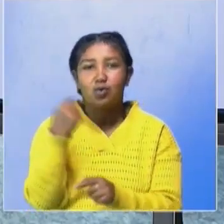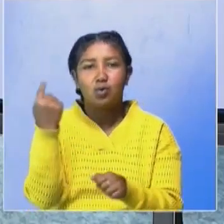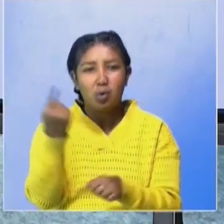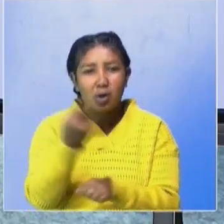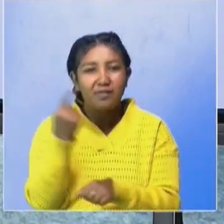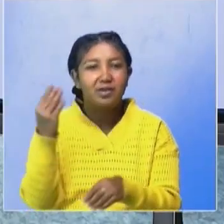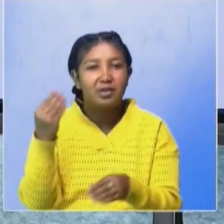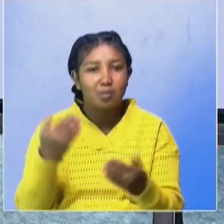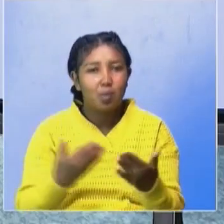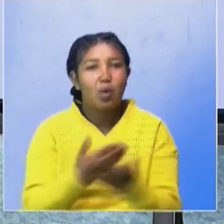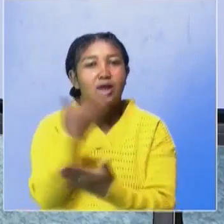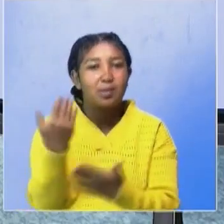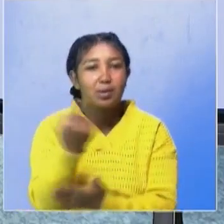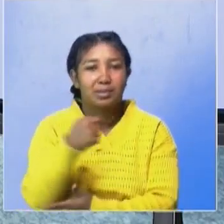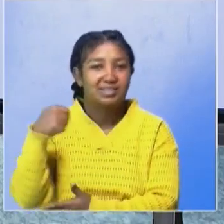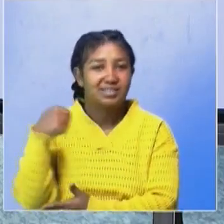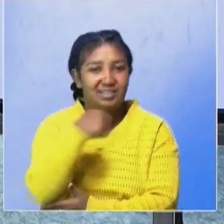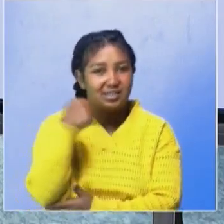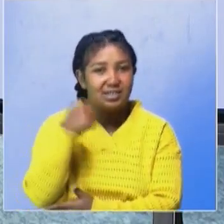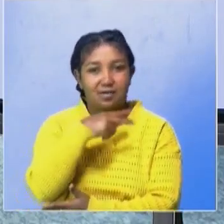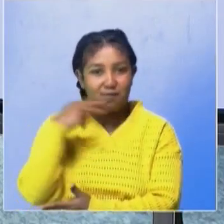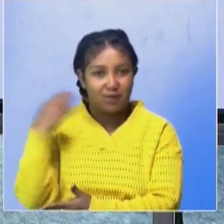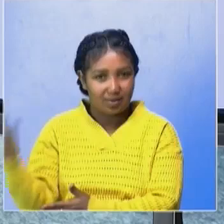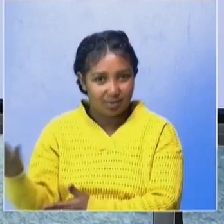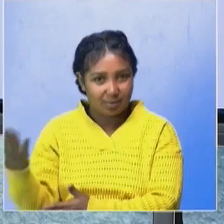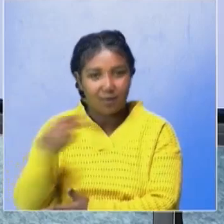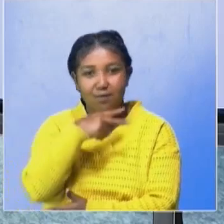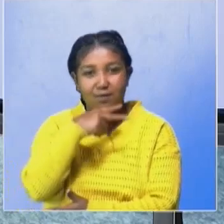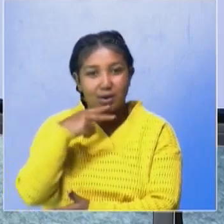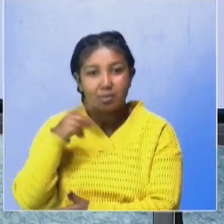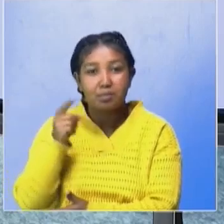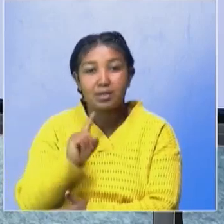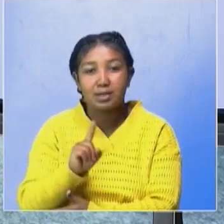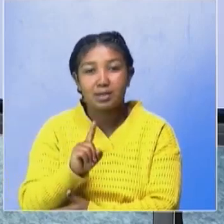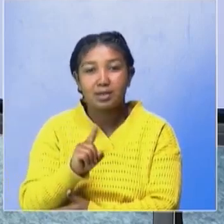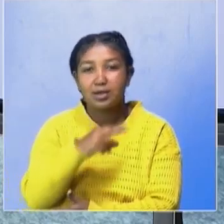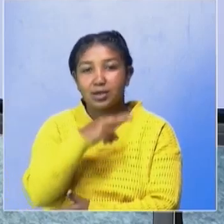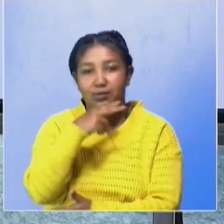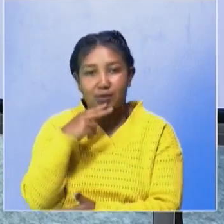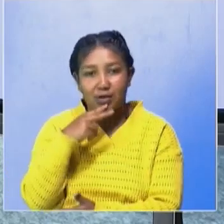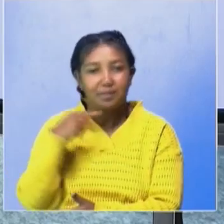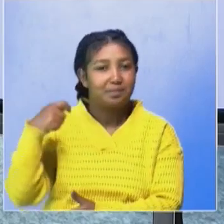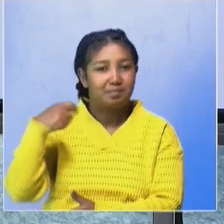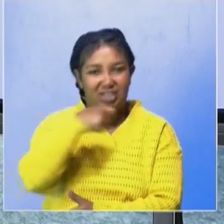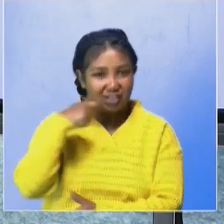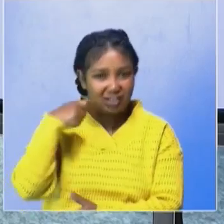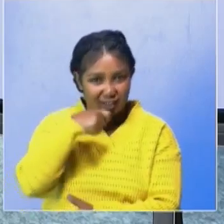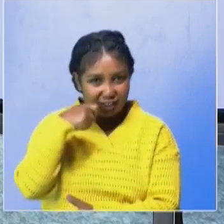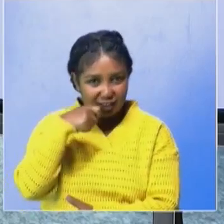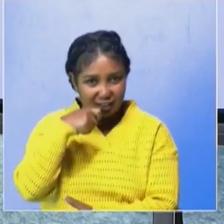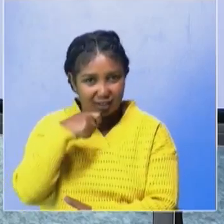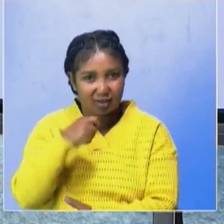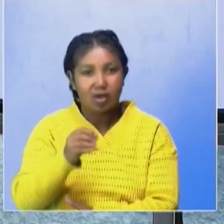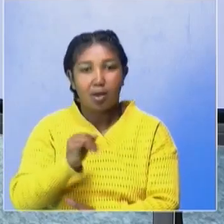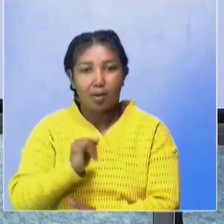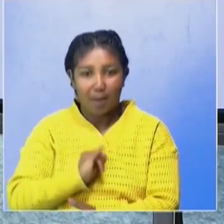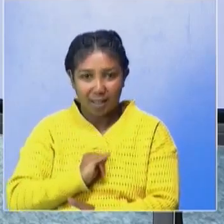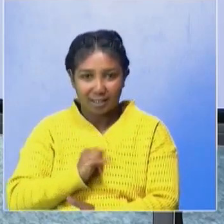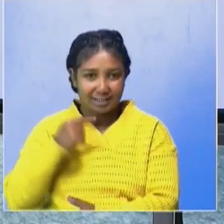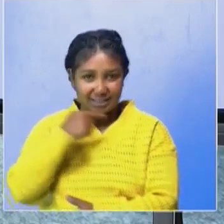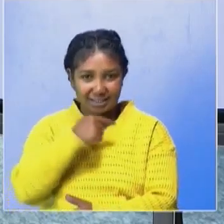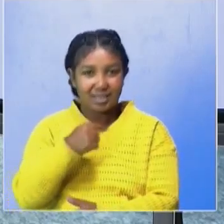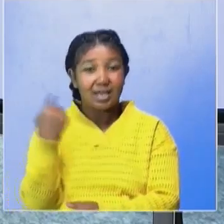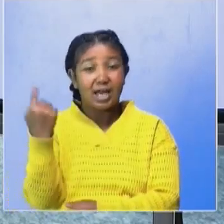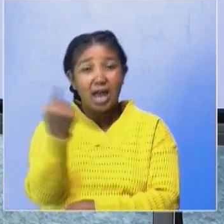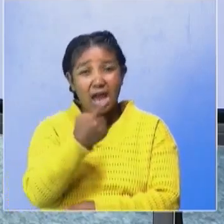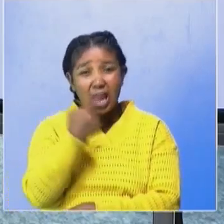it every morning. Here is a verb. Here is a verb. We can use the verb brush my teeth